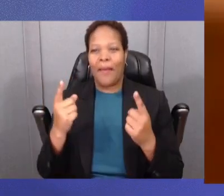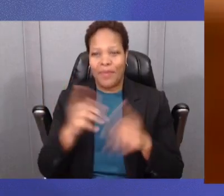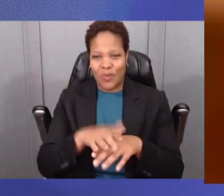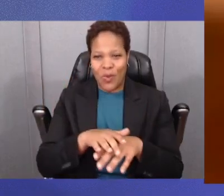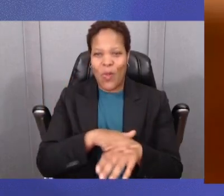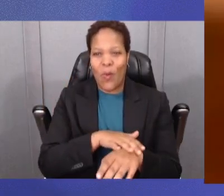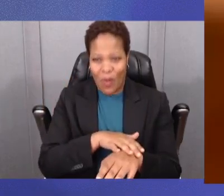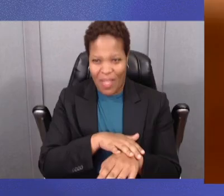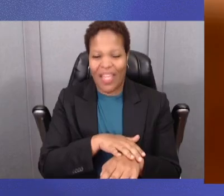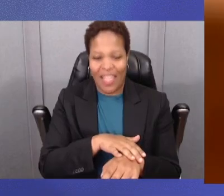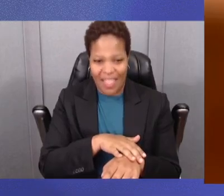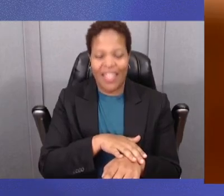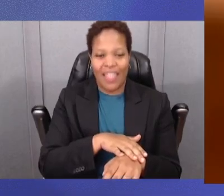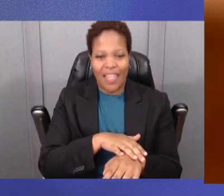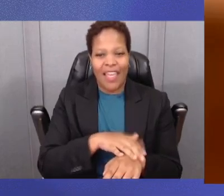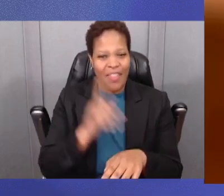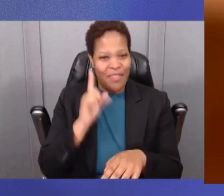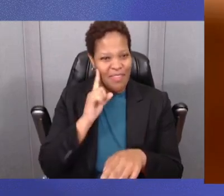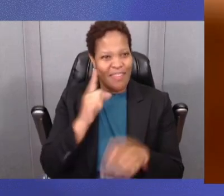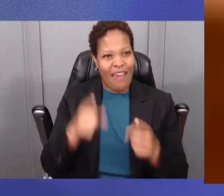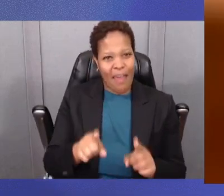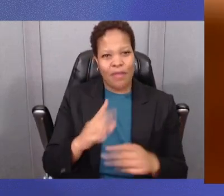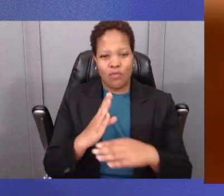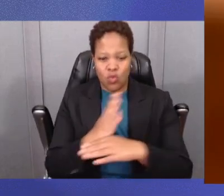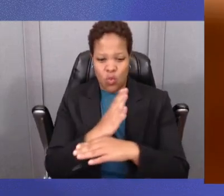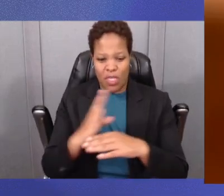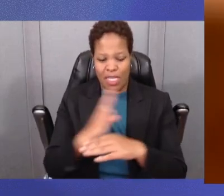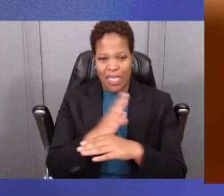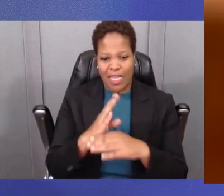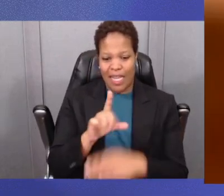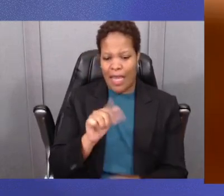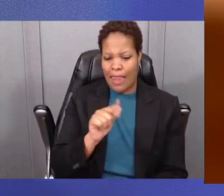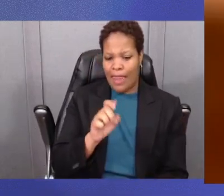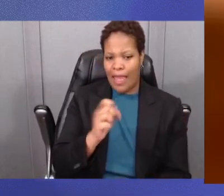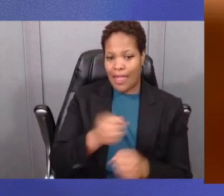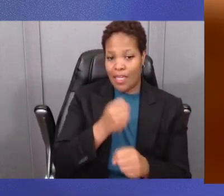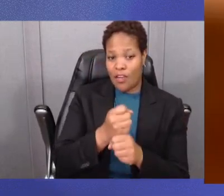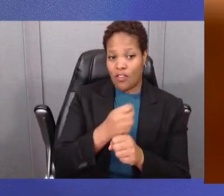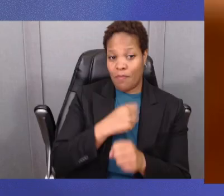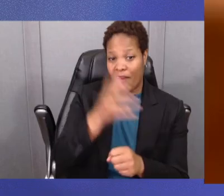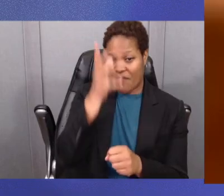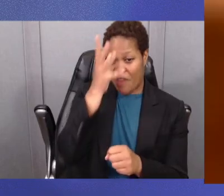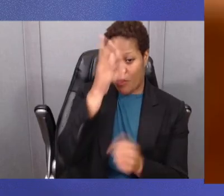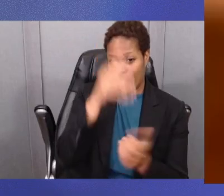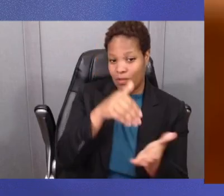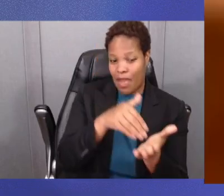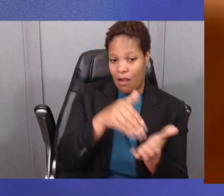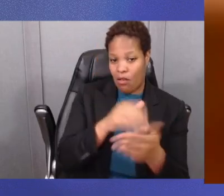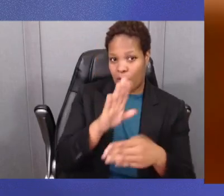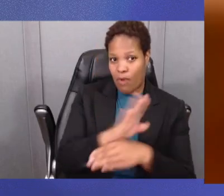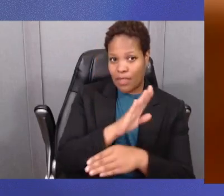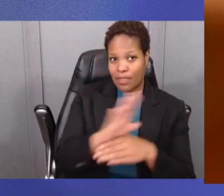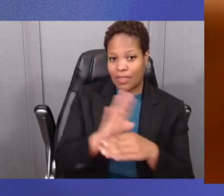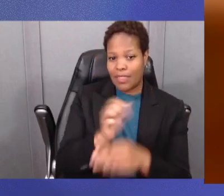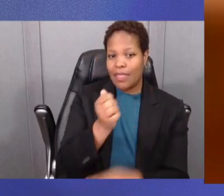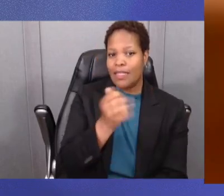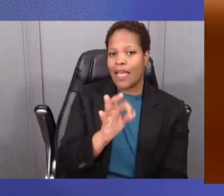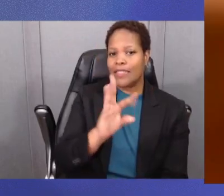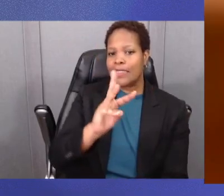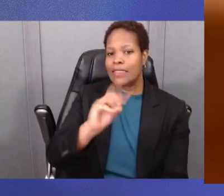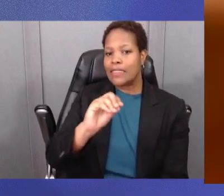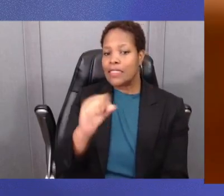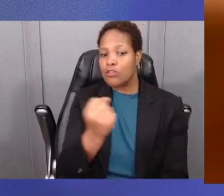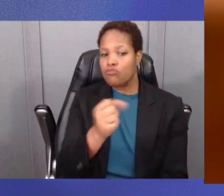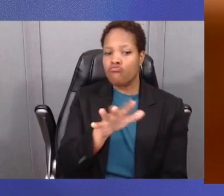it to have happened between the late years of my father's medical practice, the 1960s maybe,